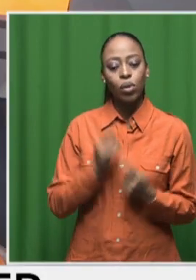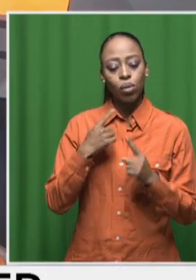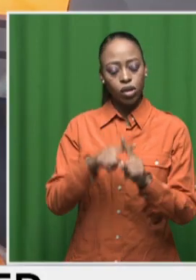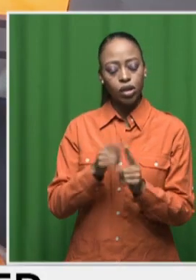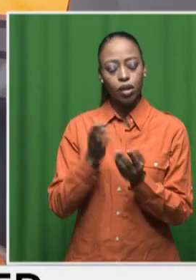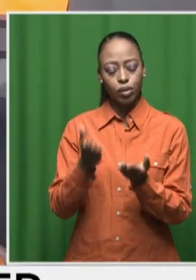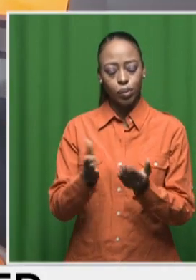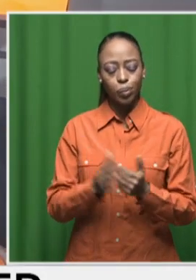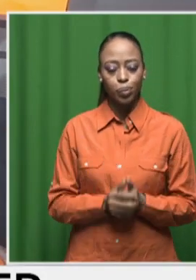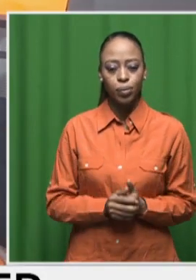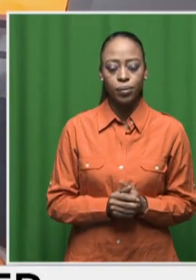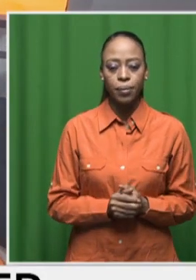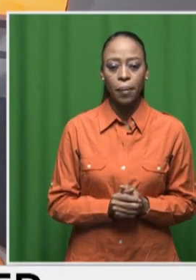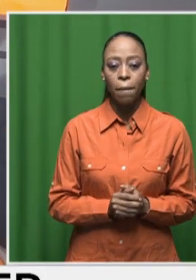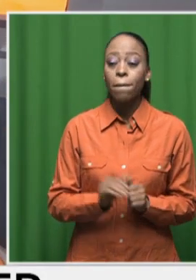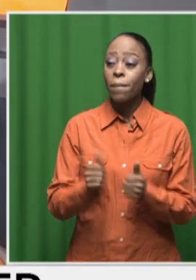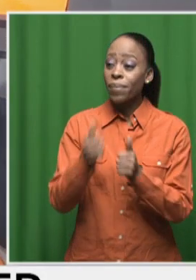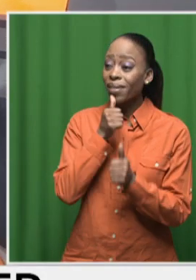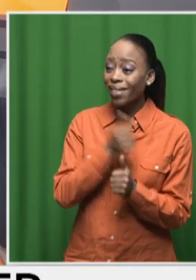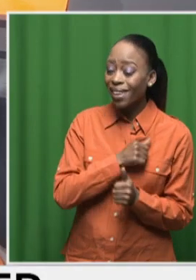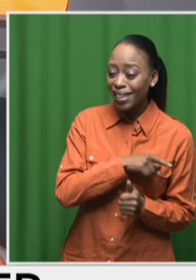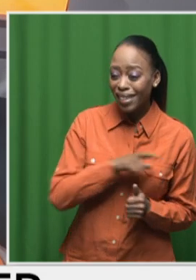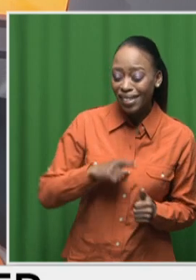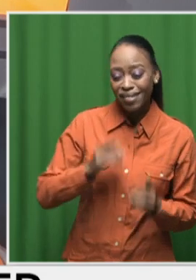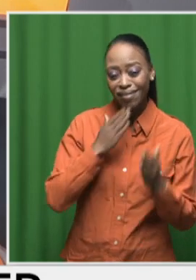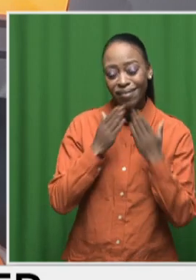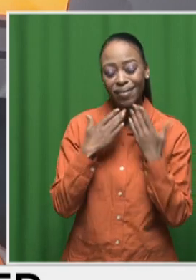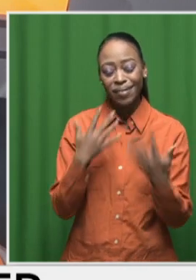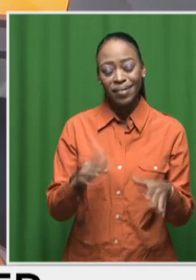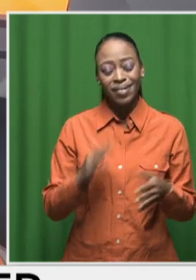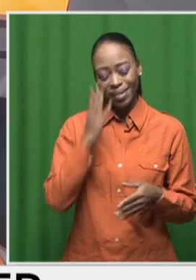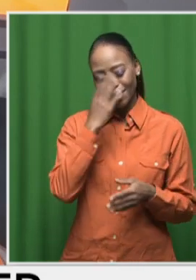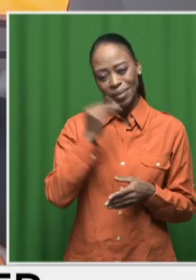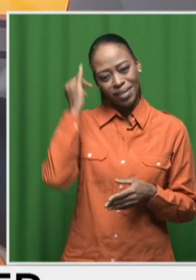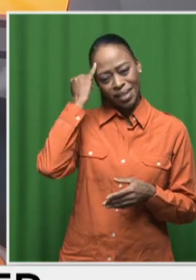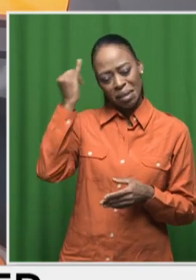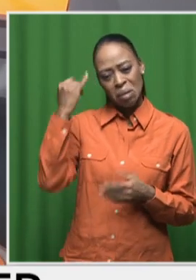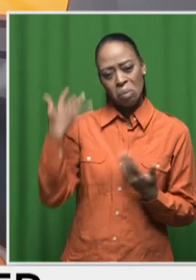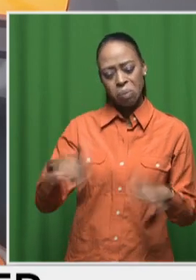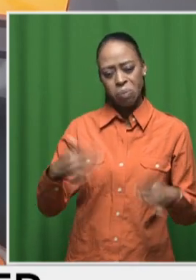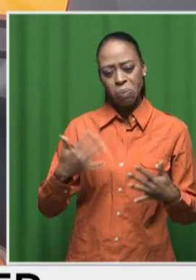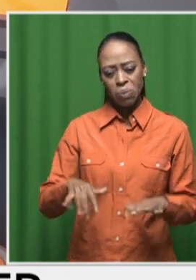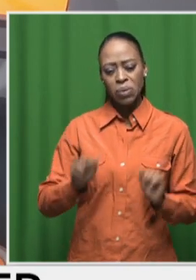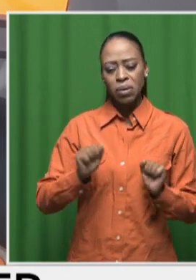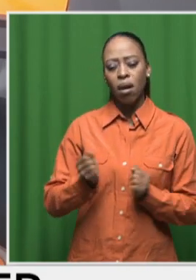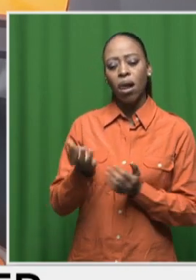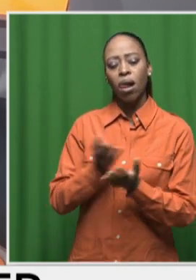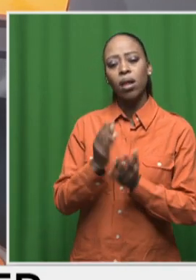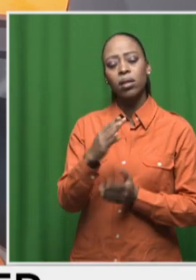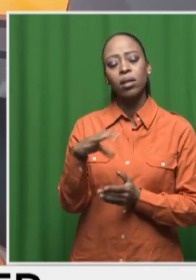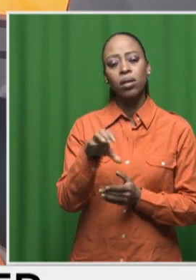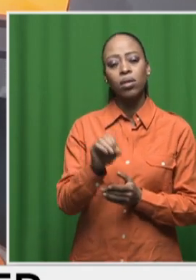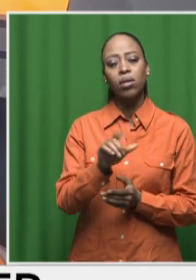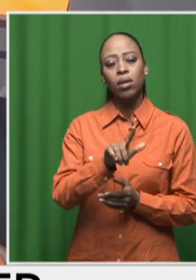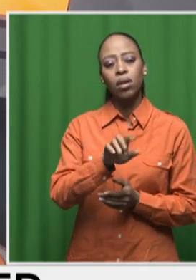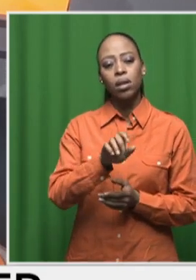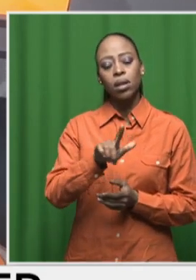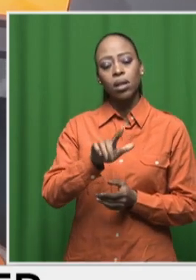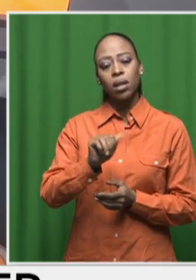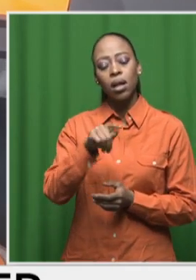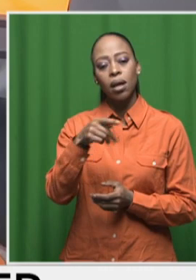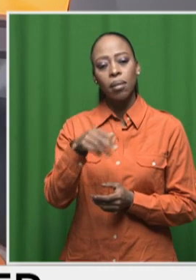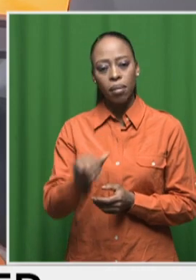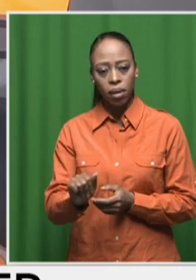target. All right, good luck, ladies. Thank you so much. Such a beautiful concept. We just spoke to CEO of Lelapa AI,